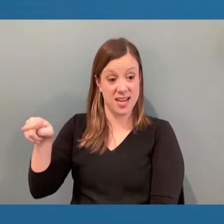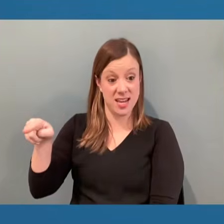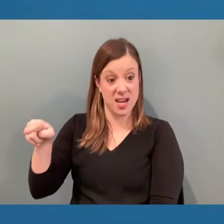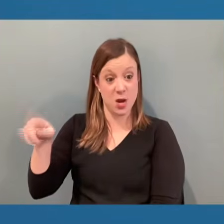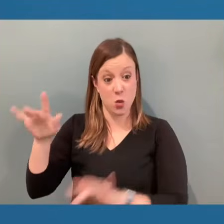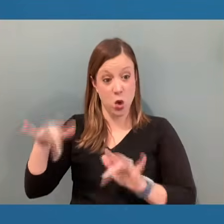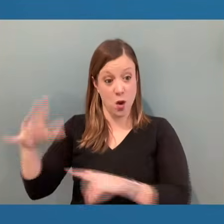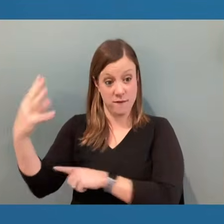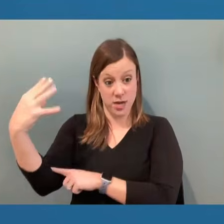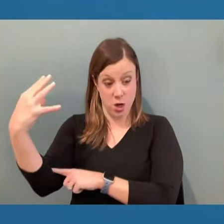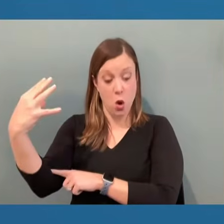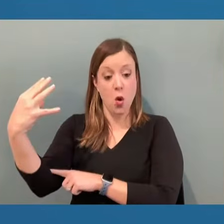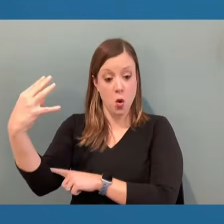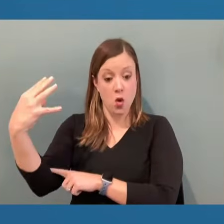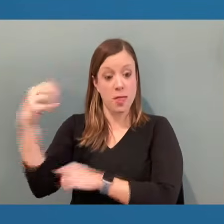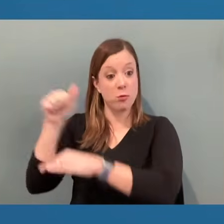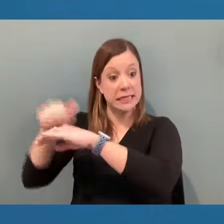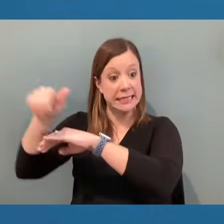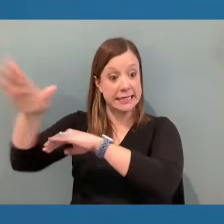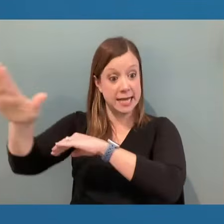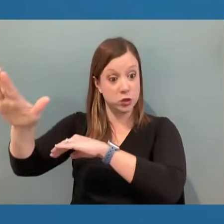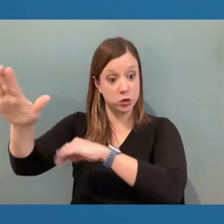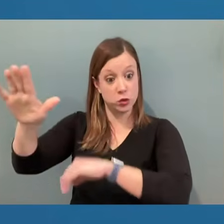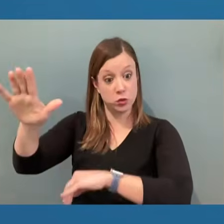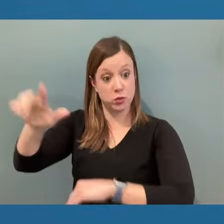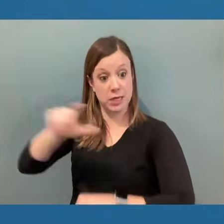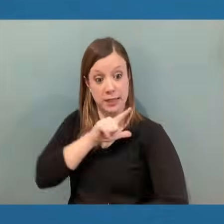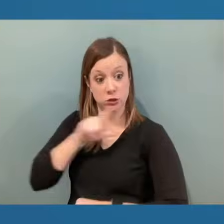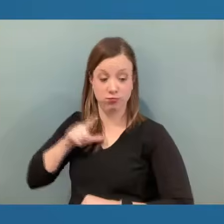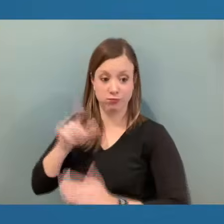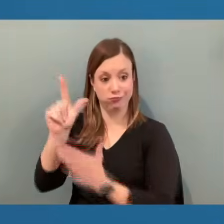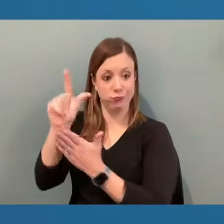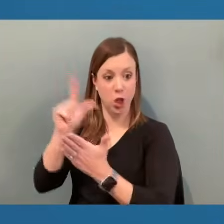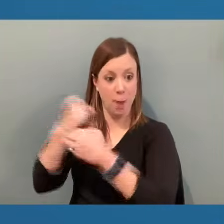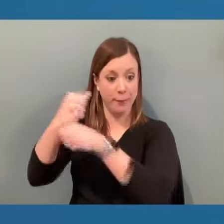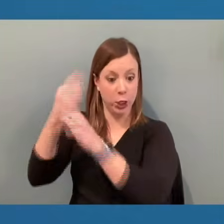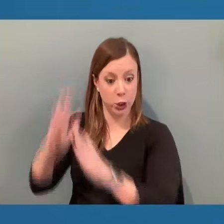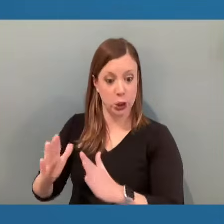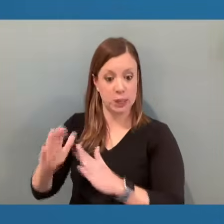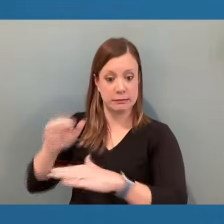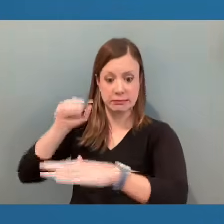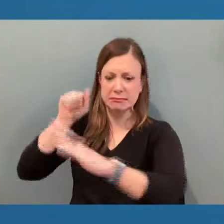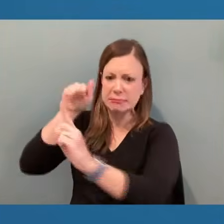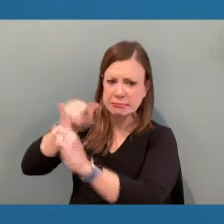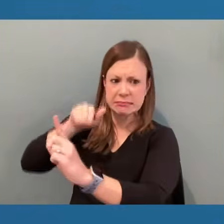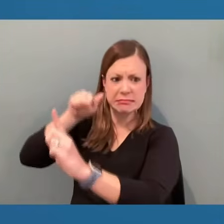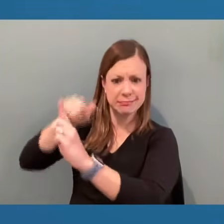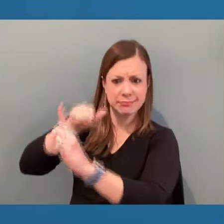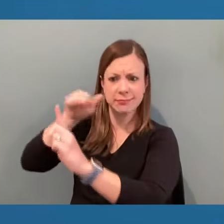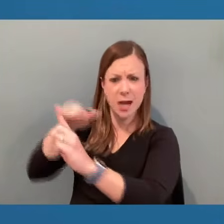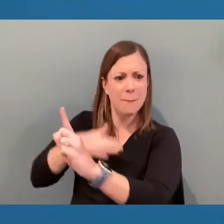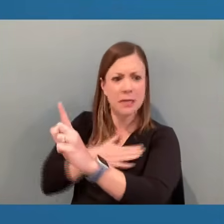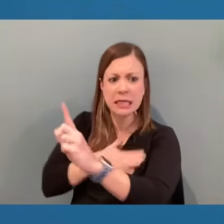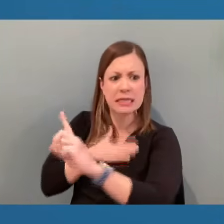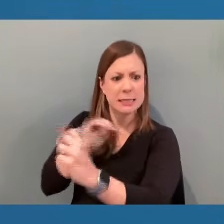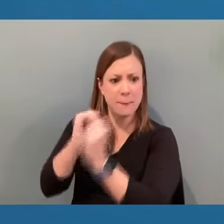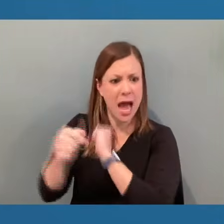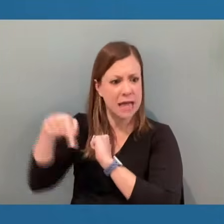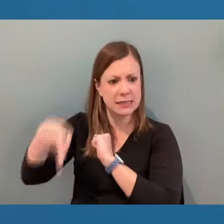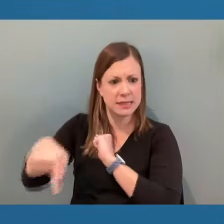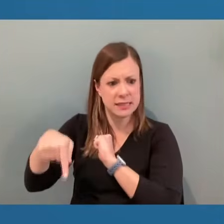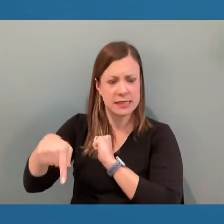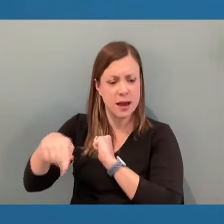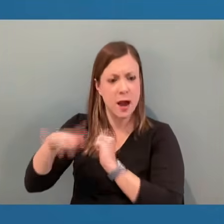legislature asking them with all of his heart to pass medical aid in dying. And the